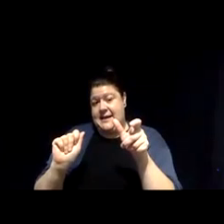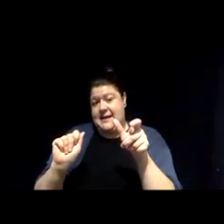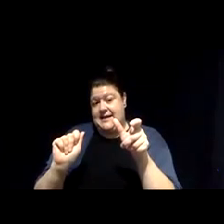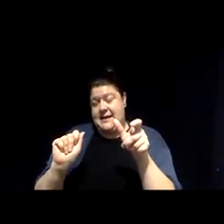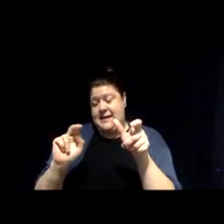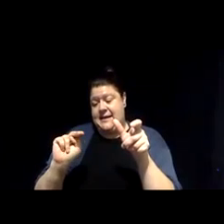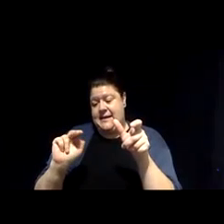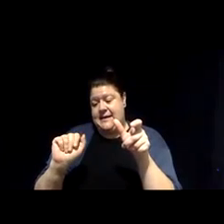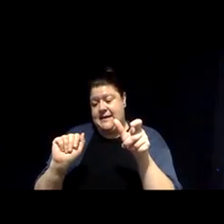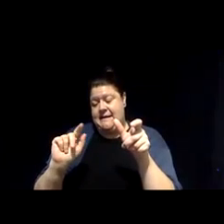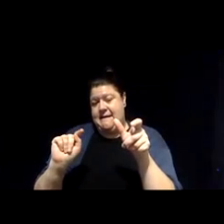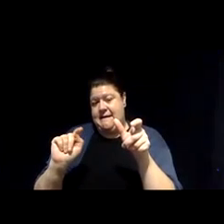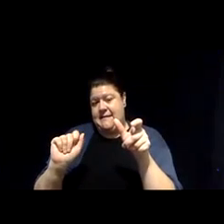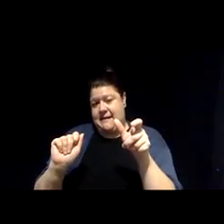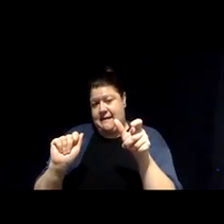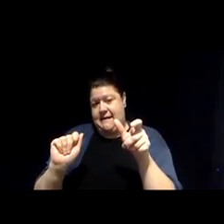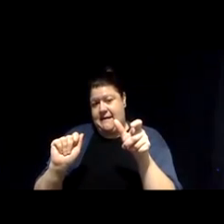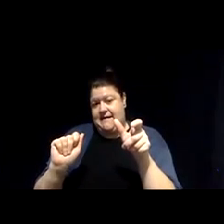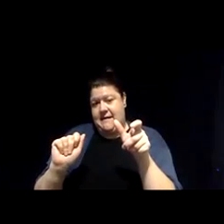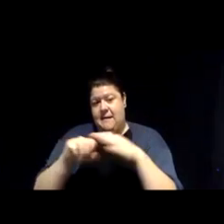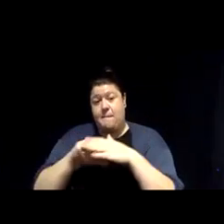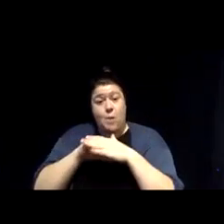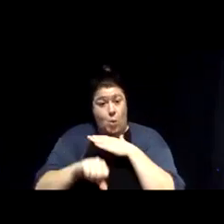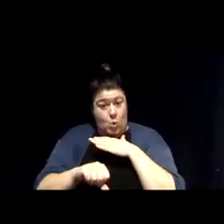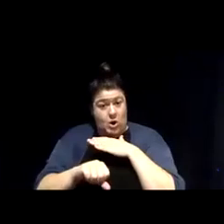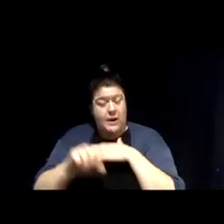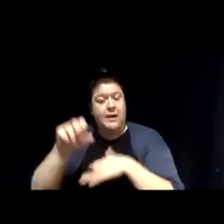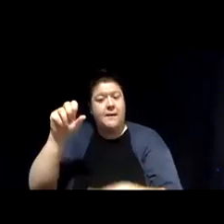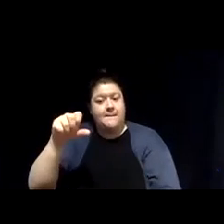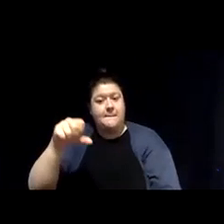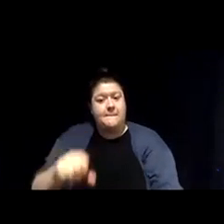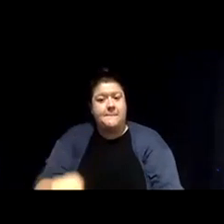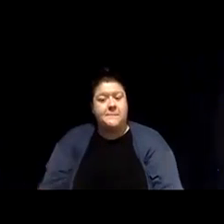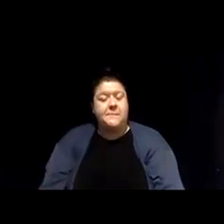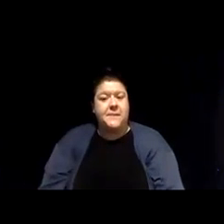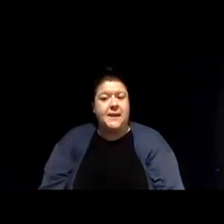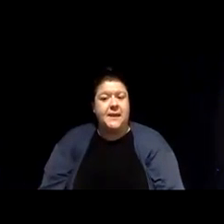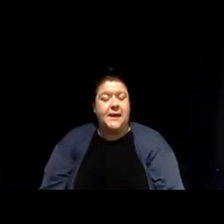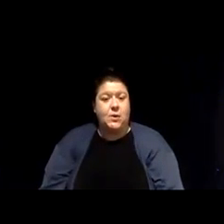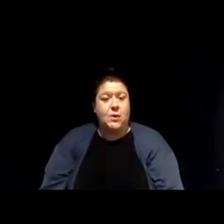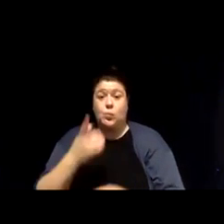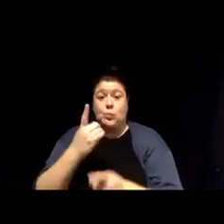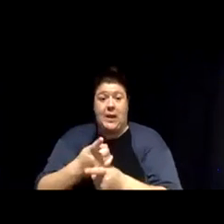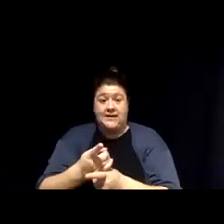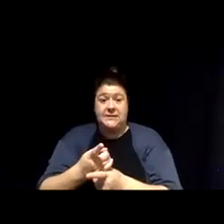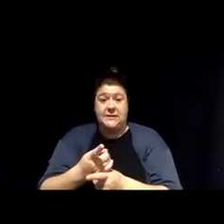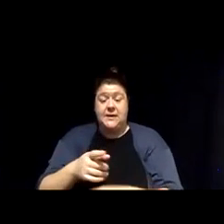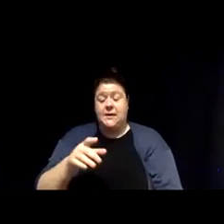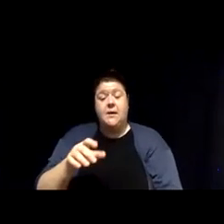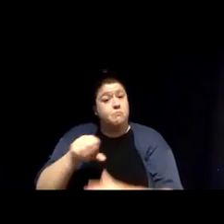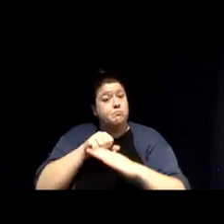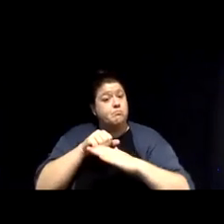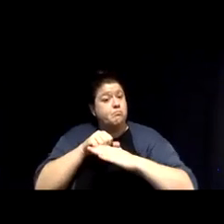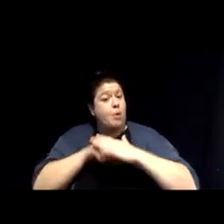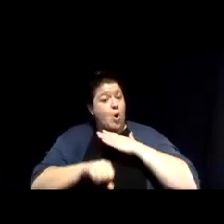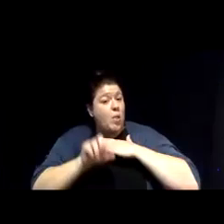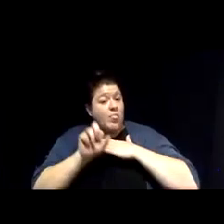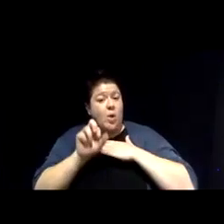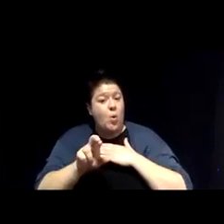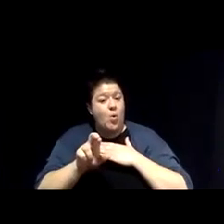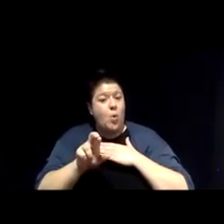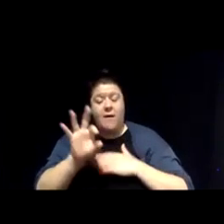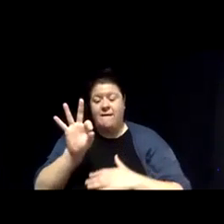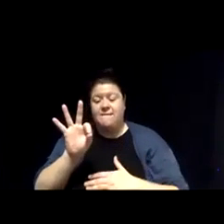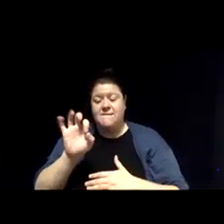Natality. Born. Right, right. So birth, or, you know, the